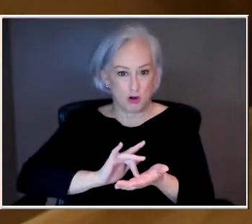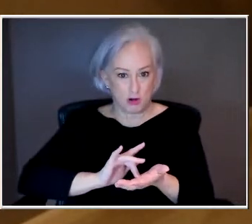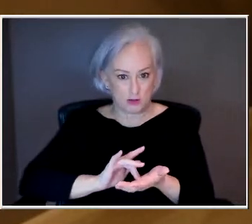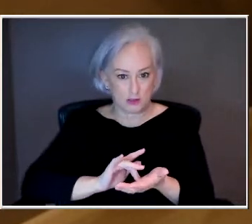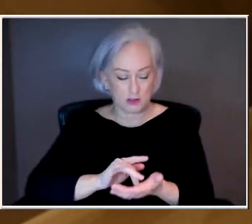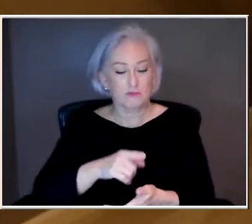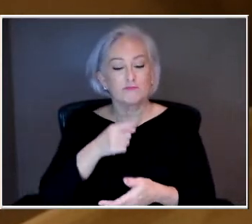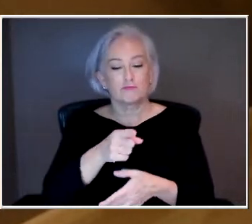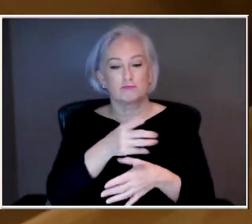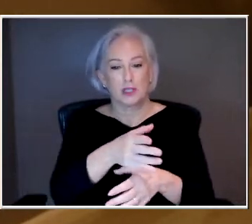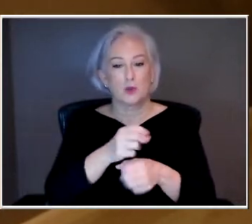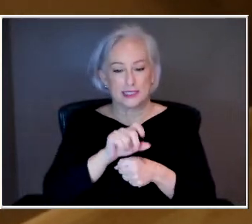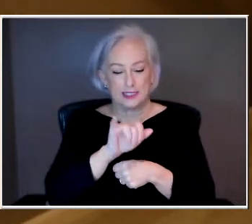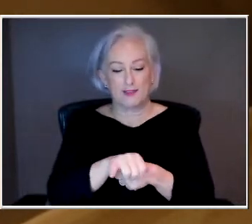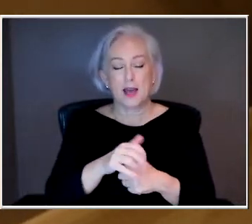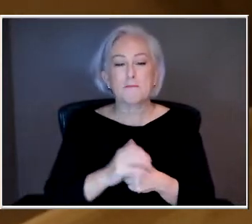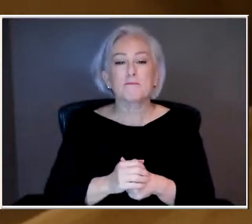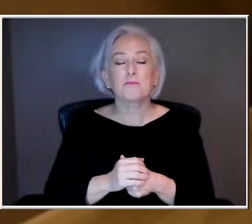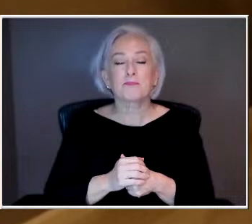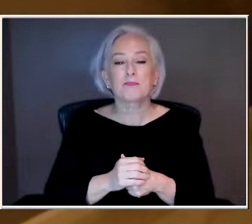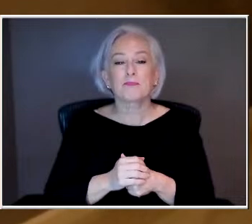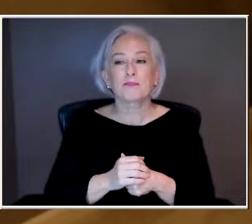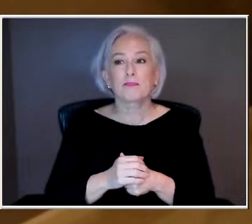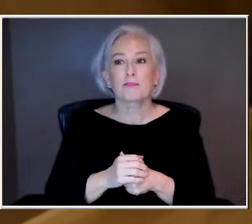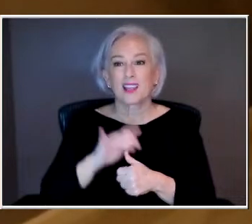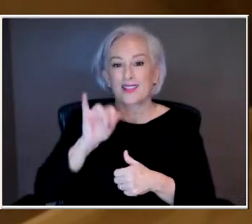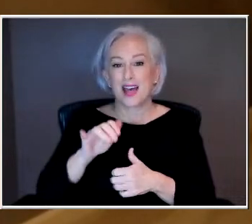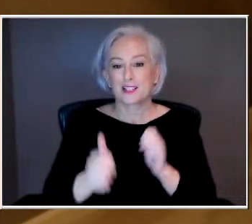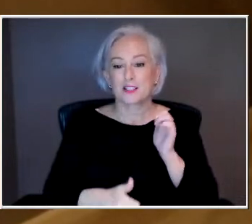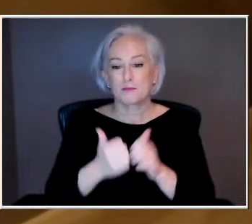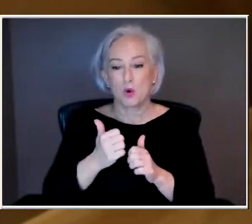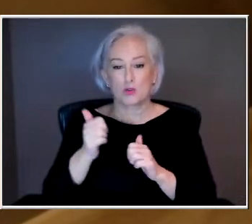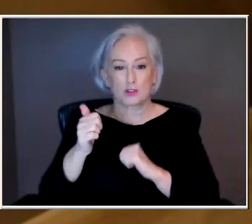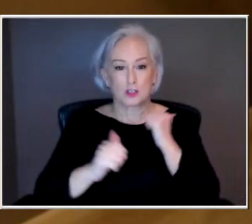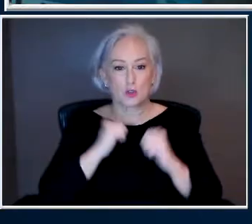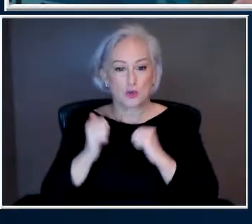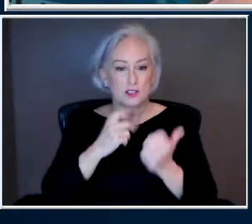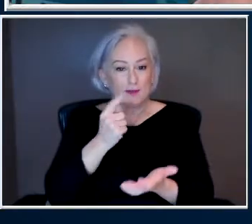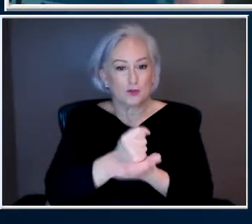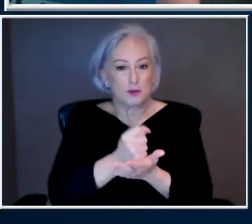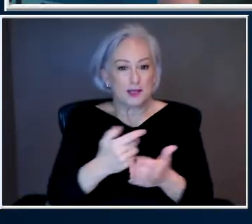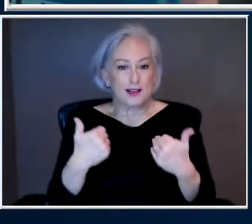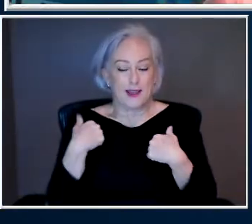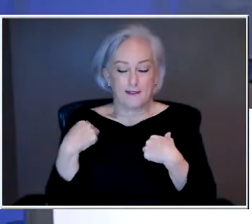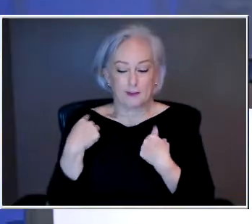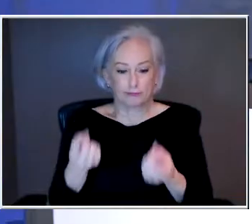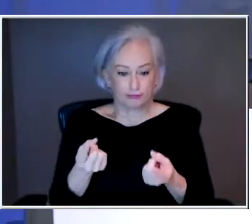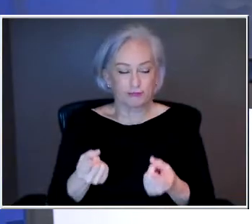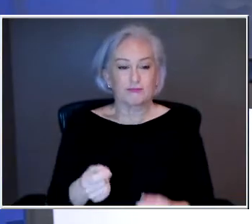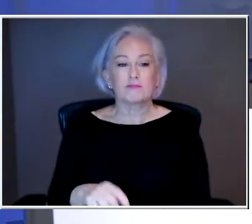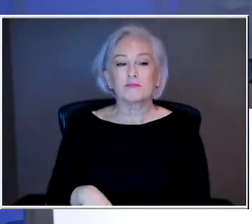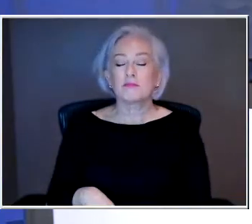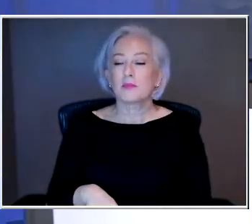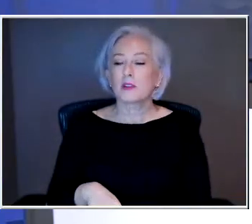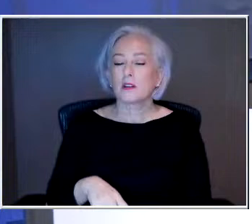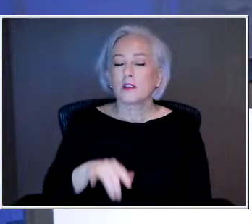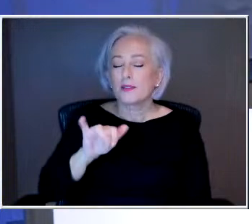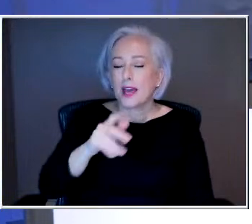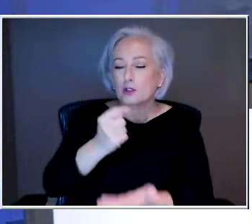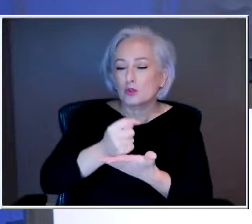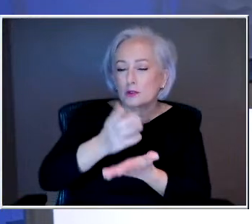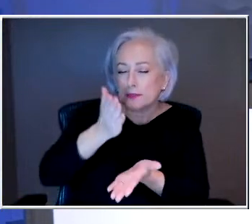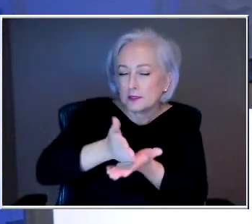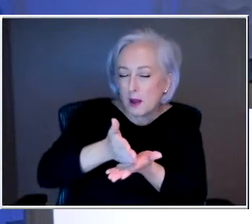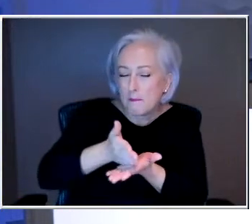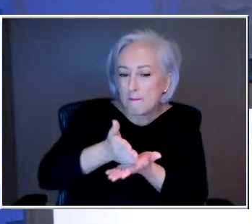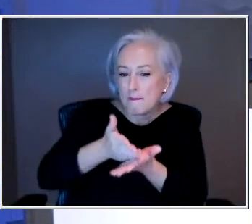received. So to date, that's the most aggressive treatment regimen that we have. So when did the treatment stop? How long have you